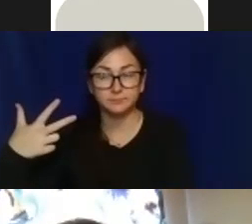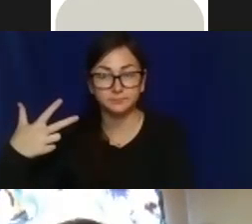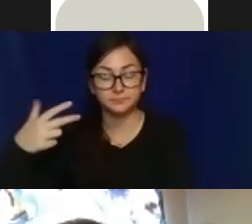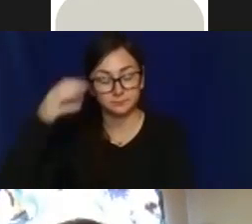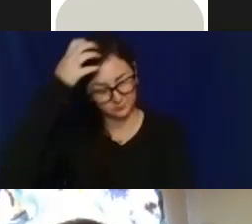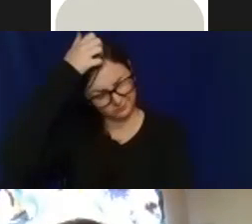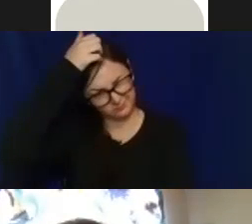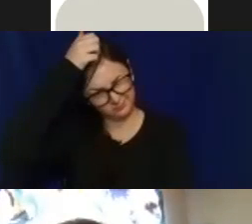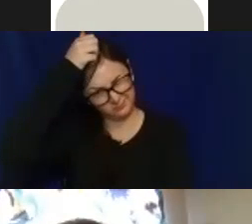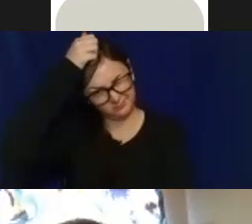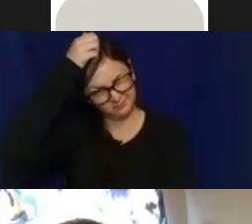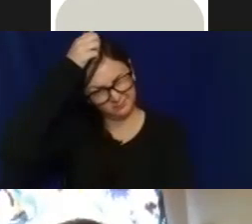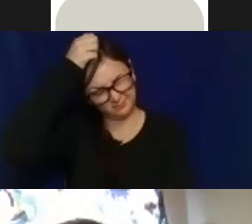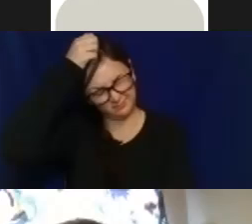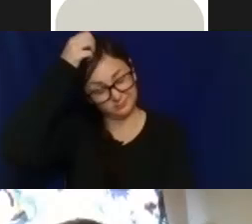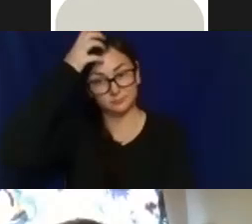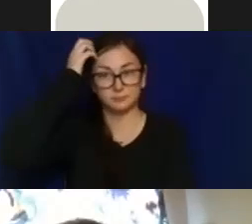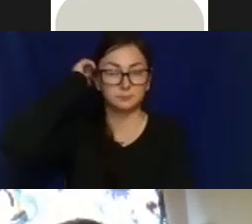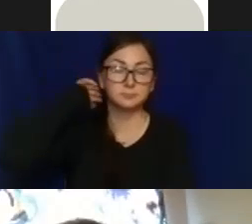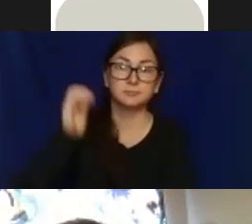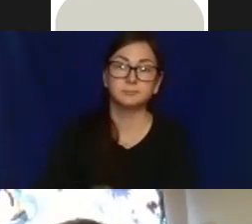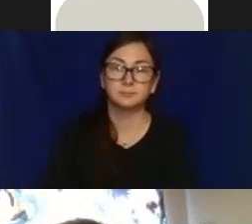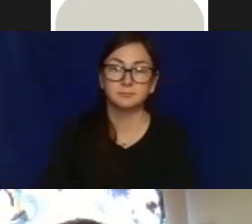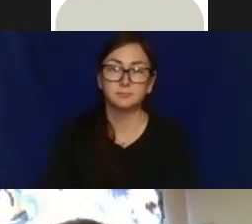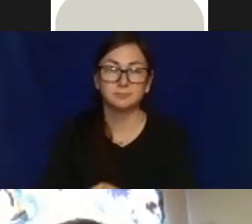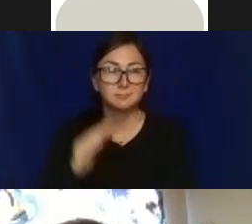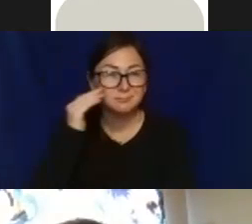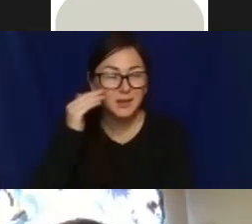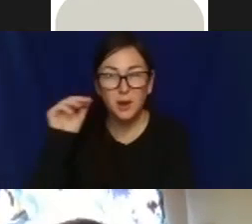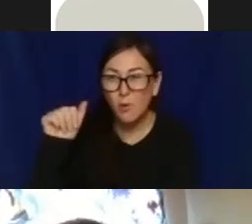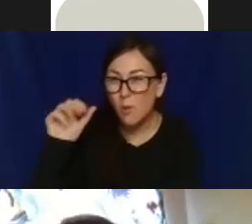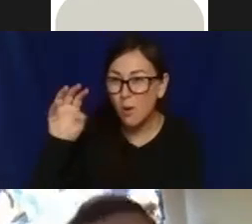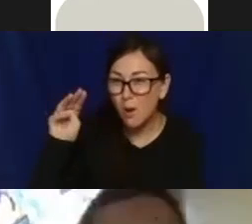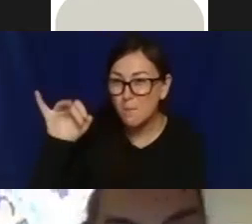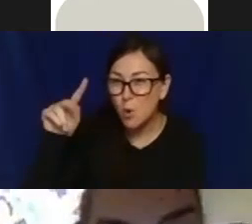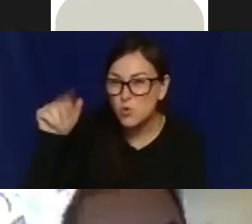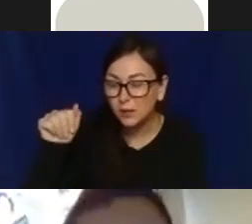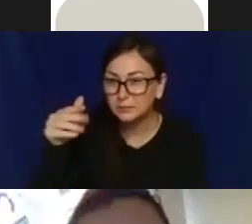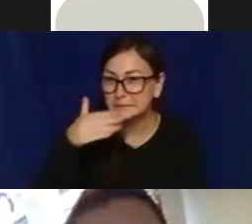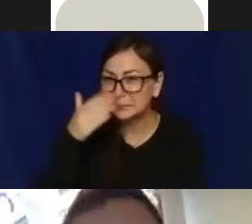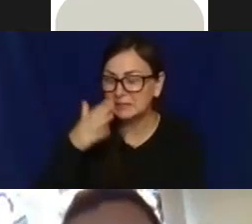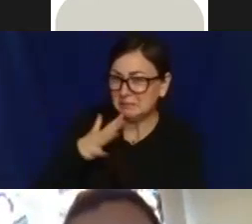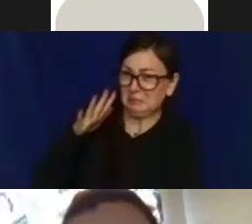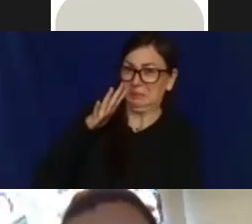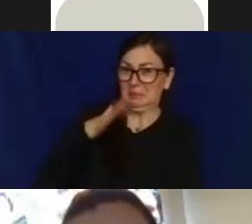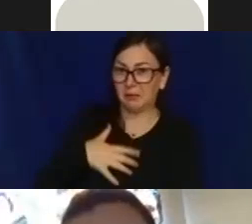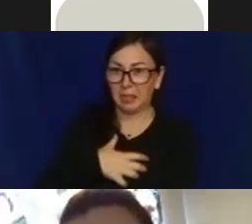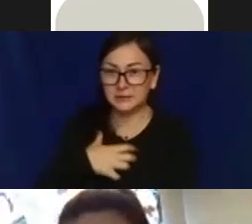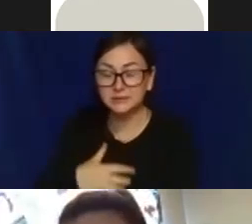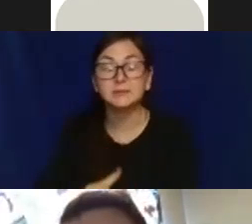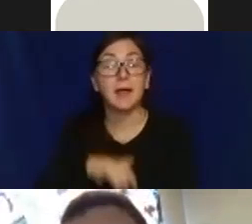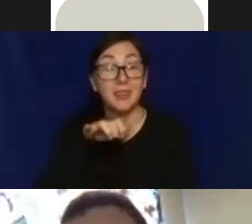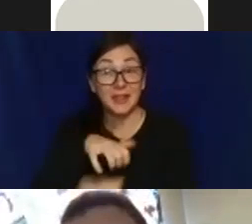NH3. This is the nasty smelling window cleaner, ammonia cleanser. That is the structure. It is